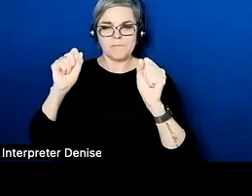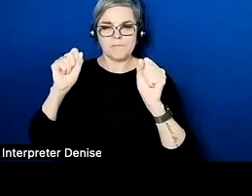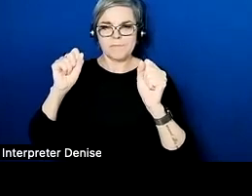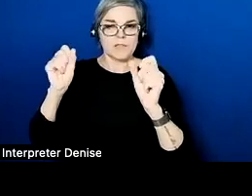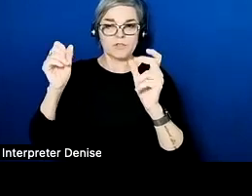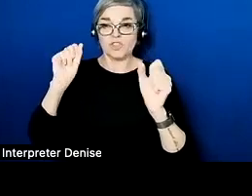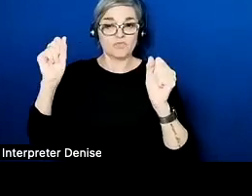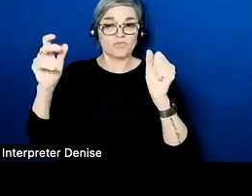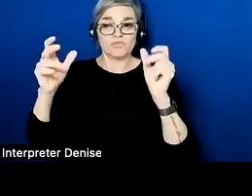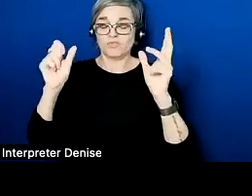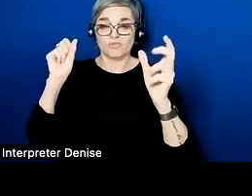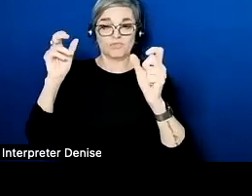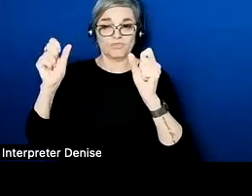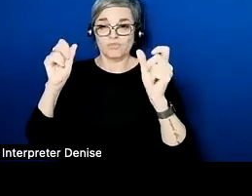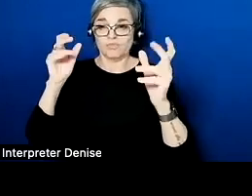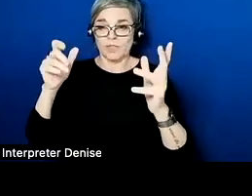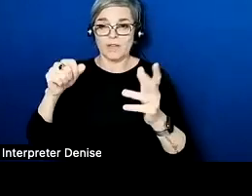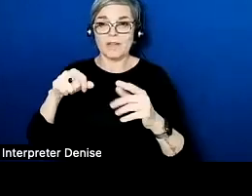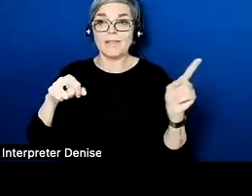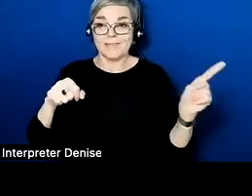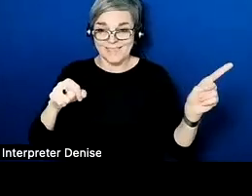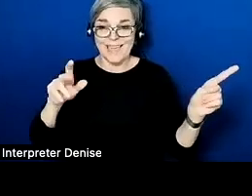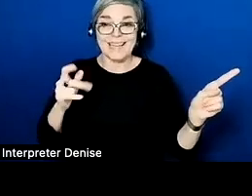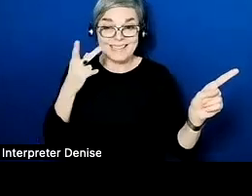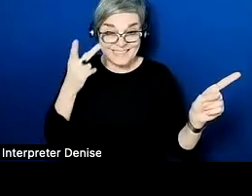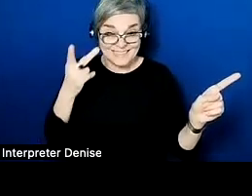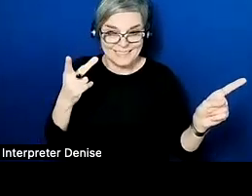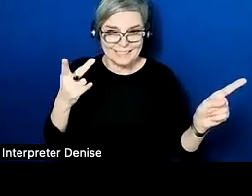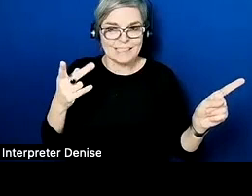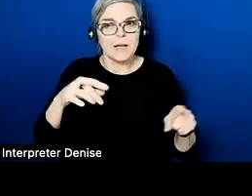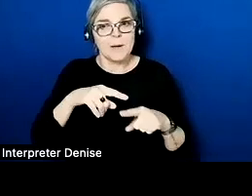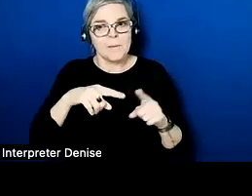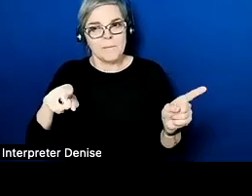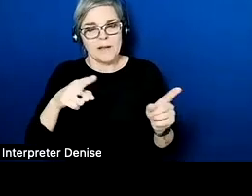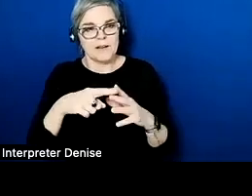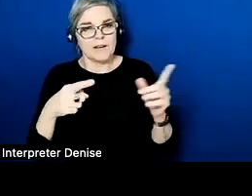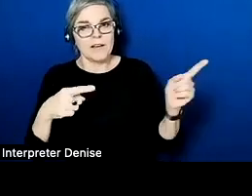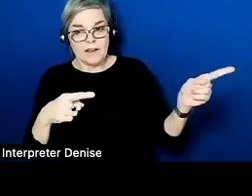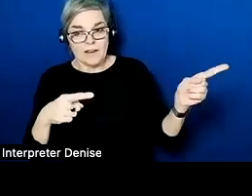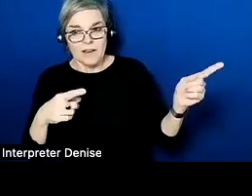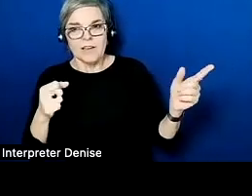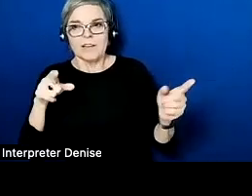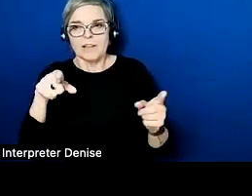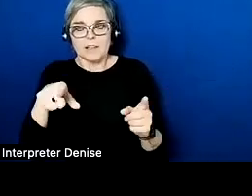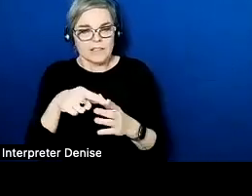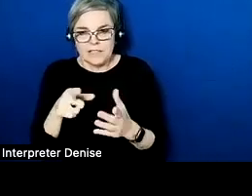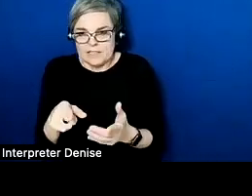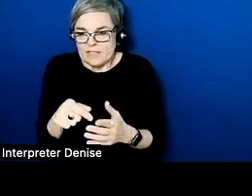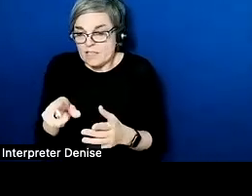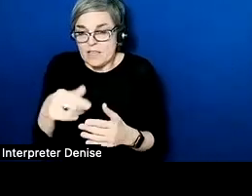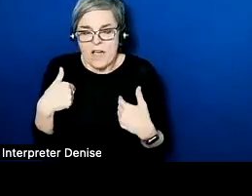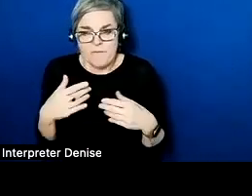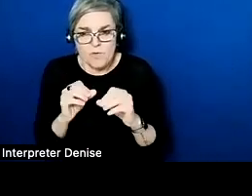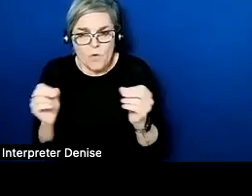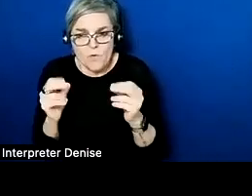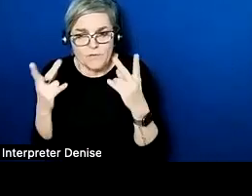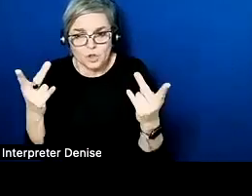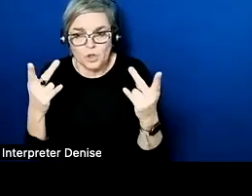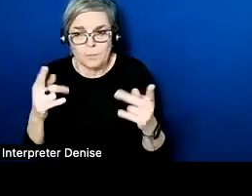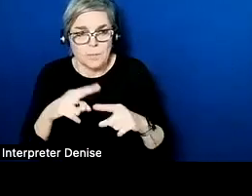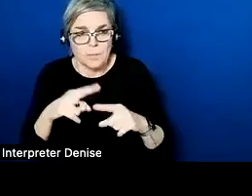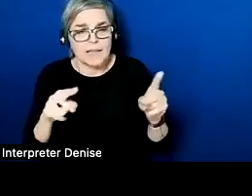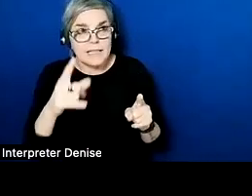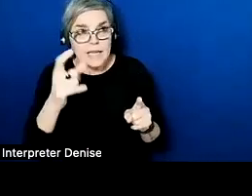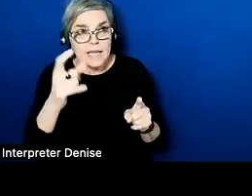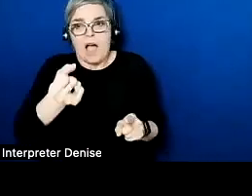he had never, ever had. And that really stopped the staff team up short, because they were thinking, if